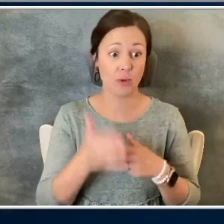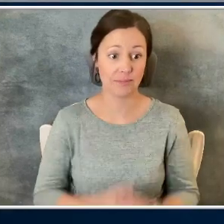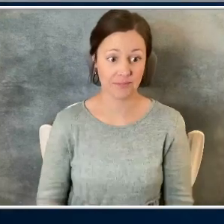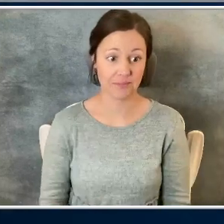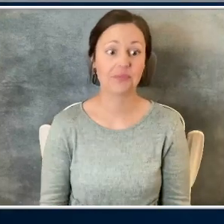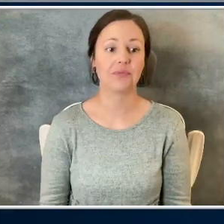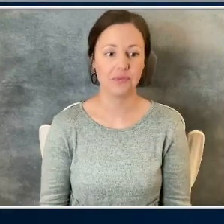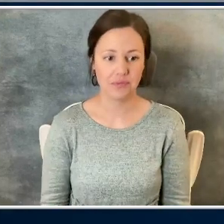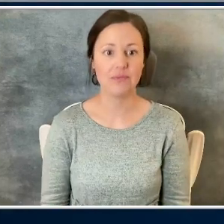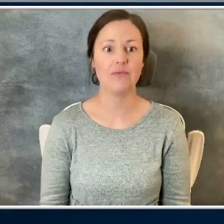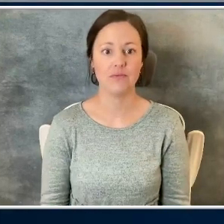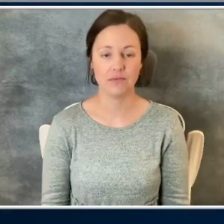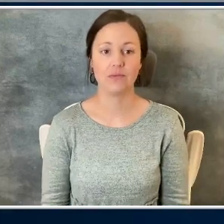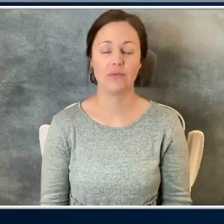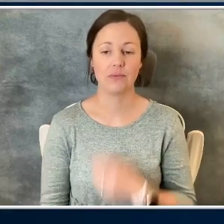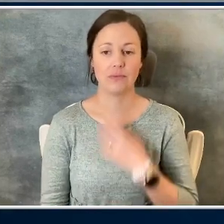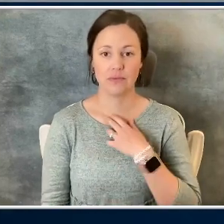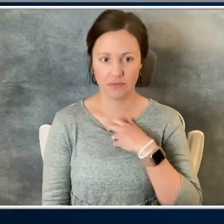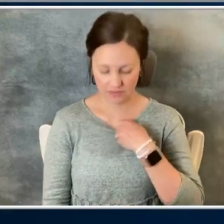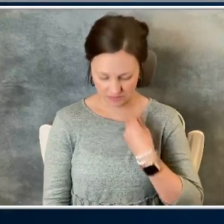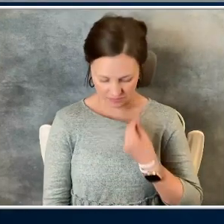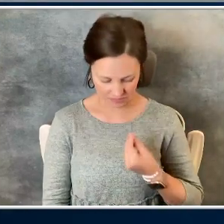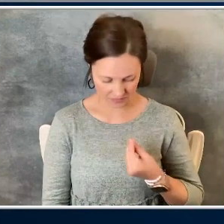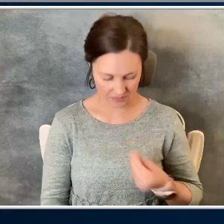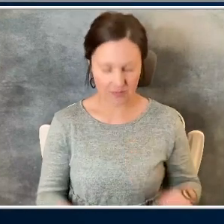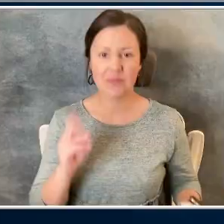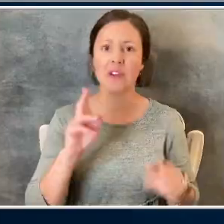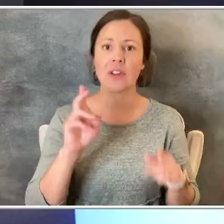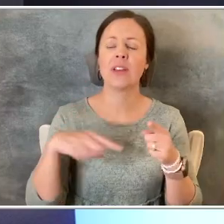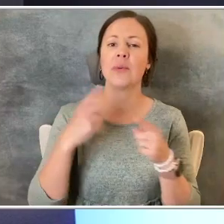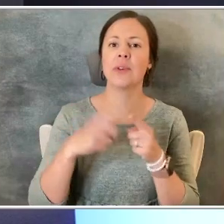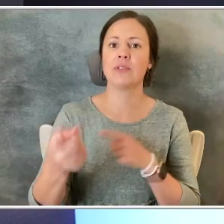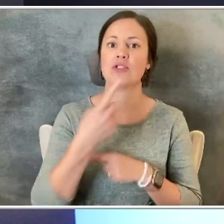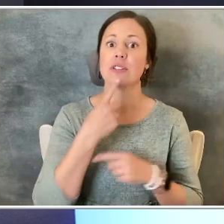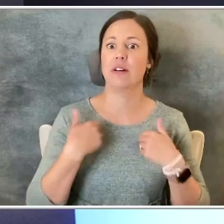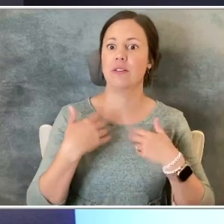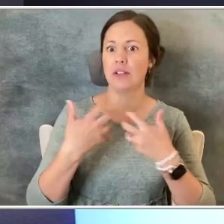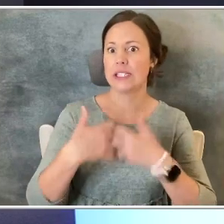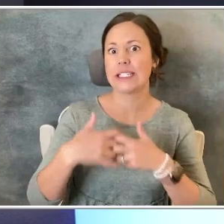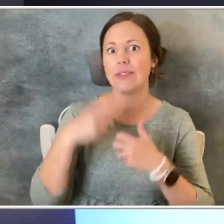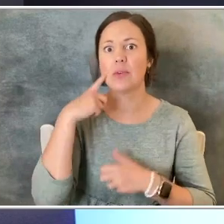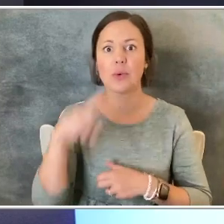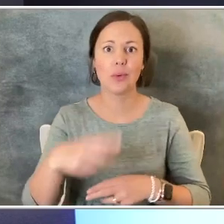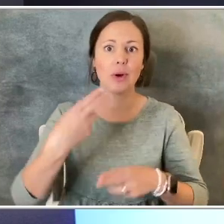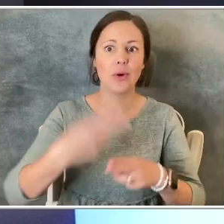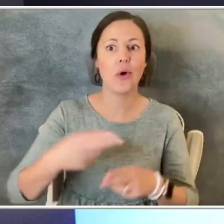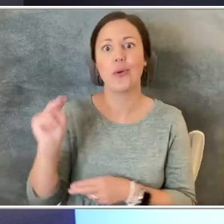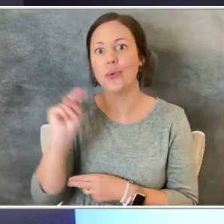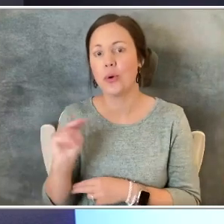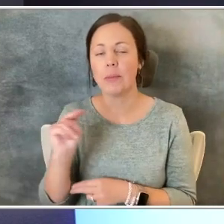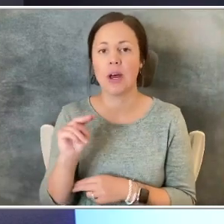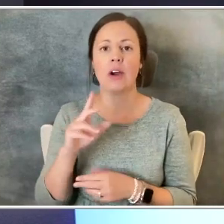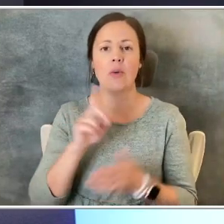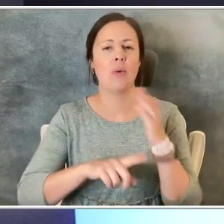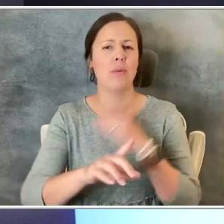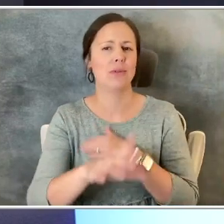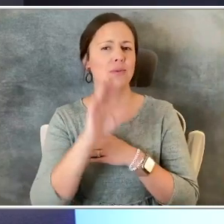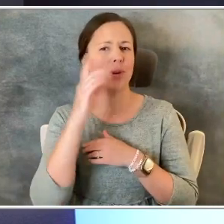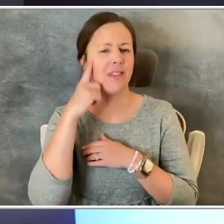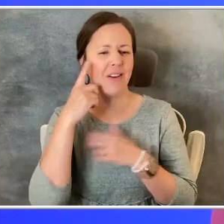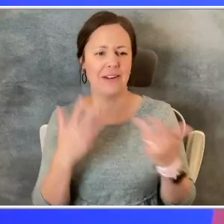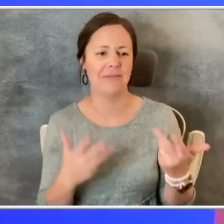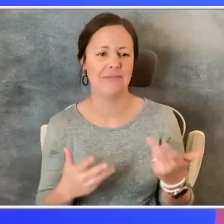so what did you think about it when she first said, I got this device for you called a nuggleberry? What was your thought about